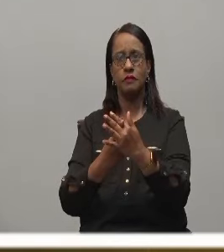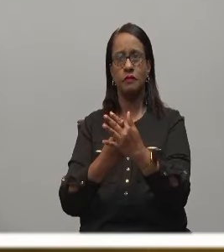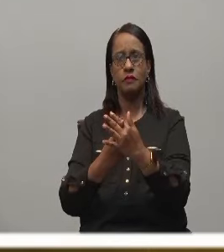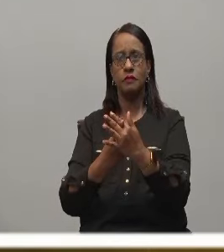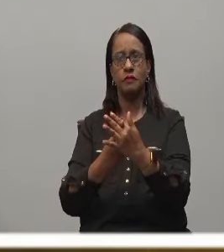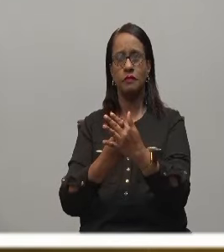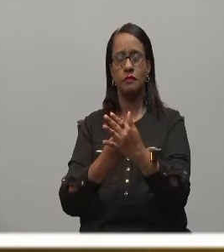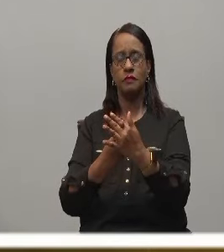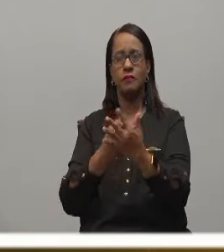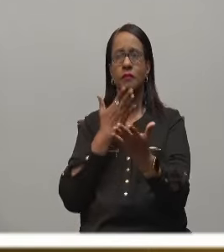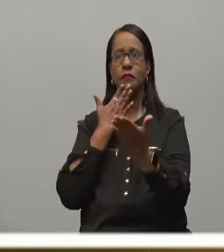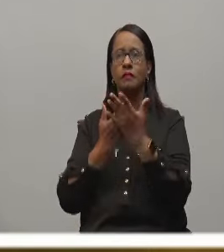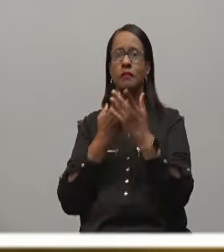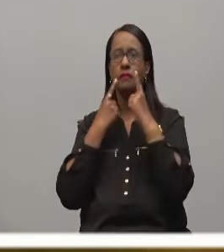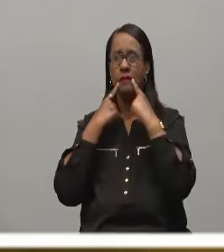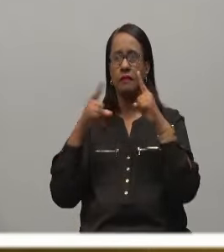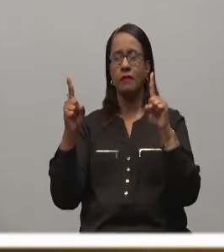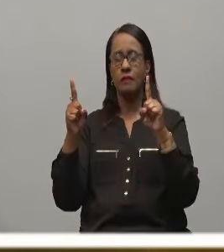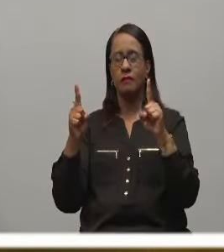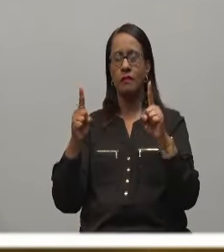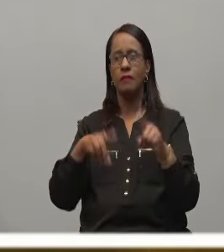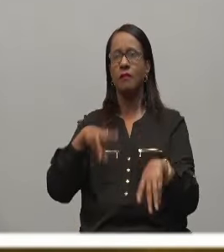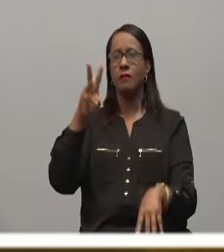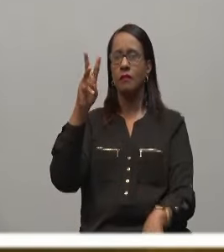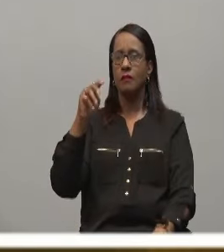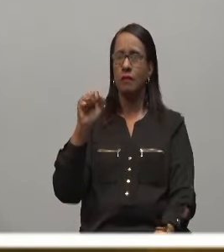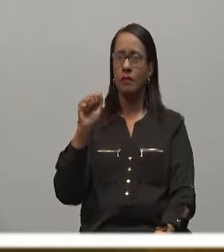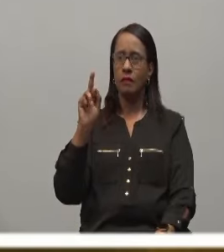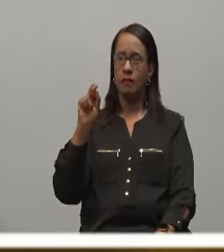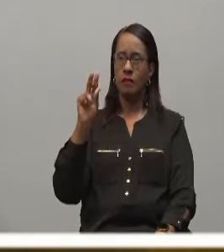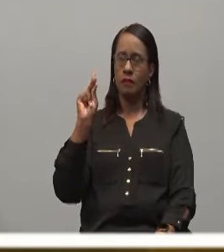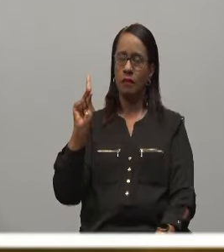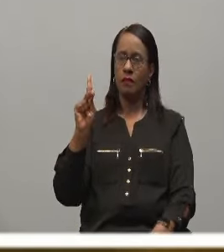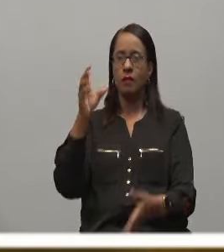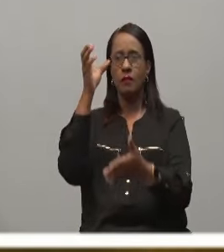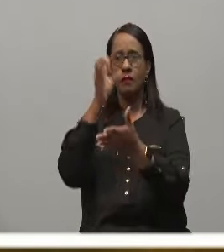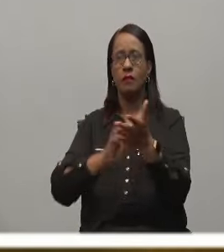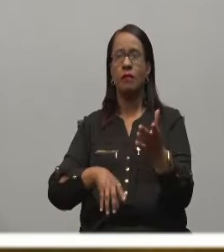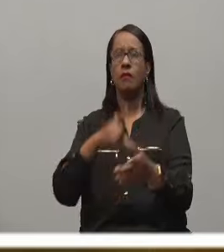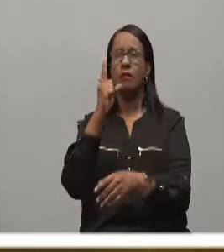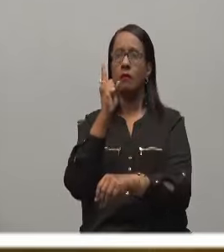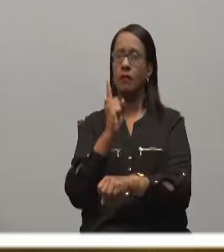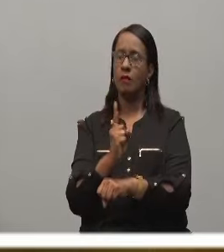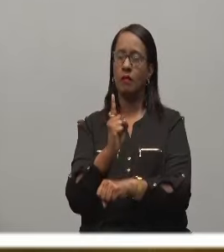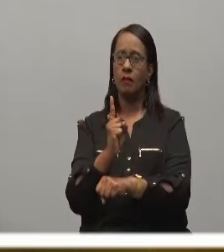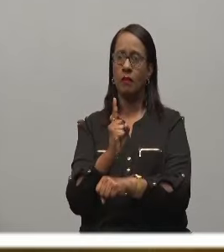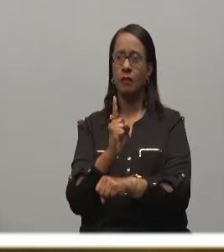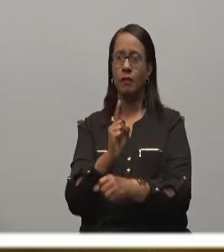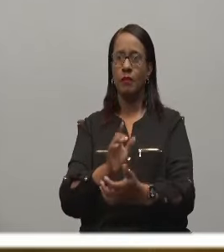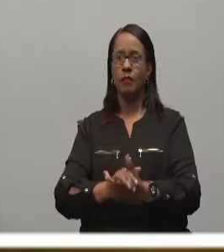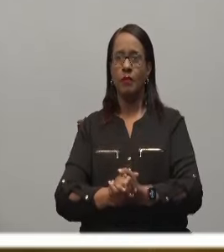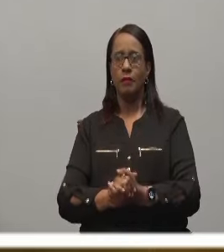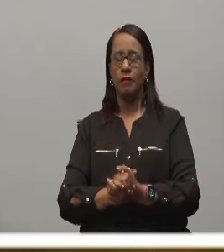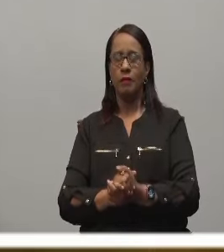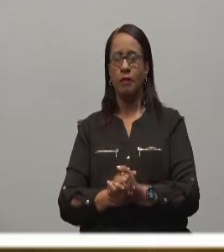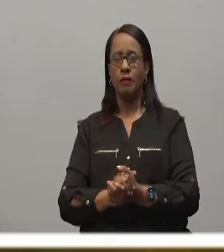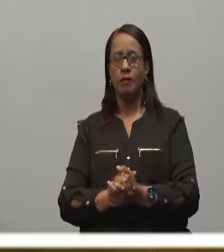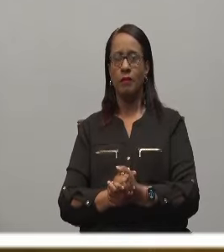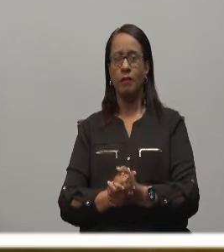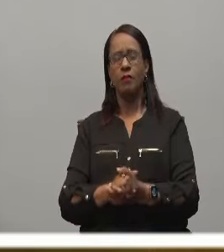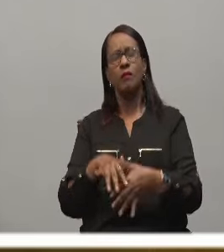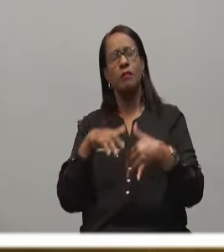1. Very tight, but very involved at the same time. As we